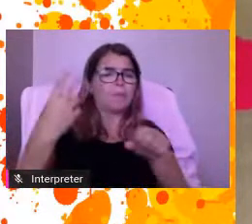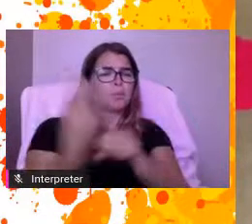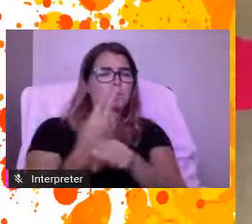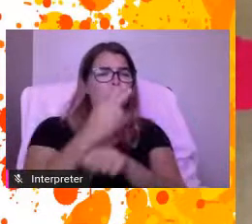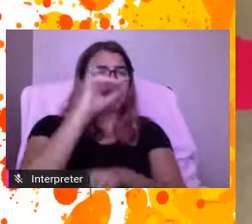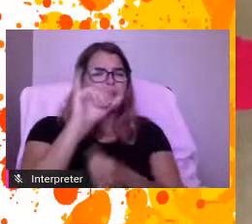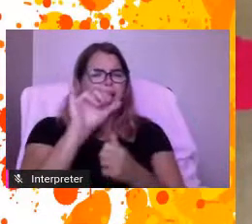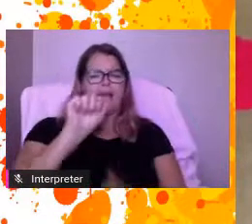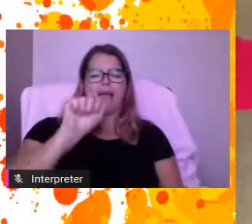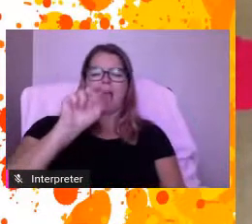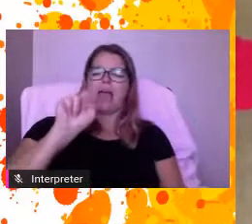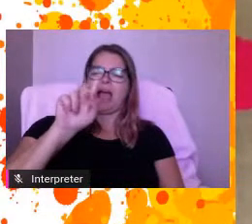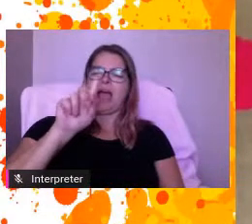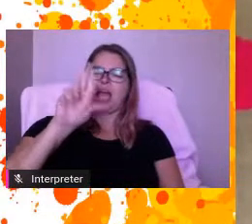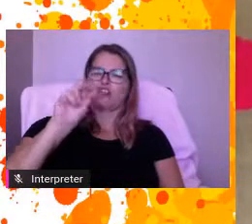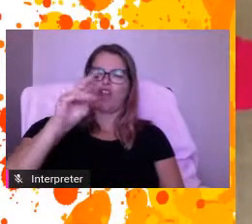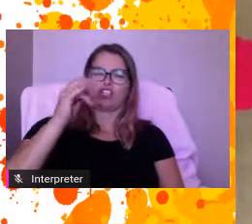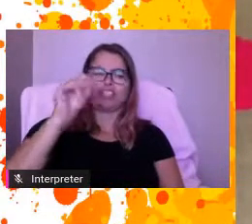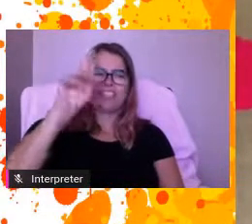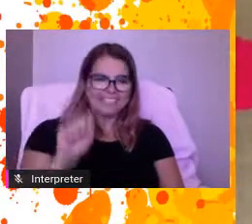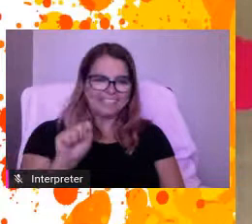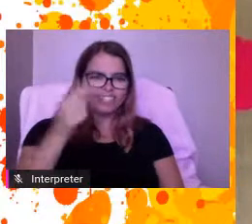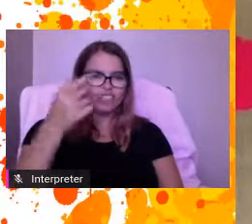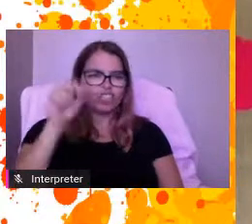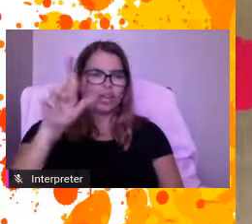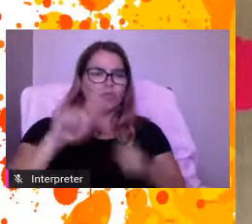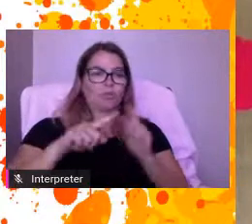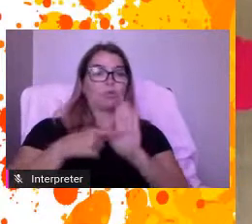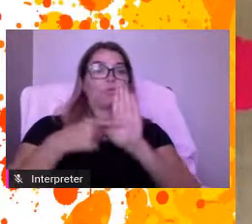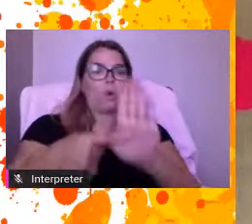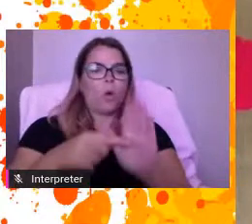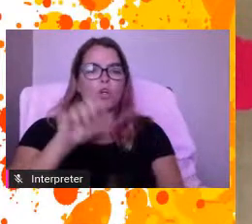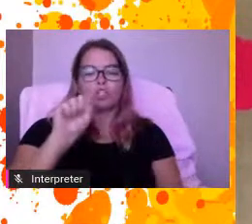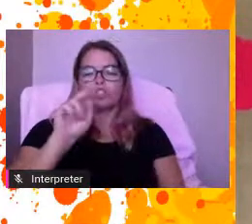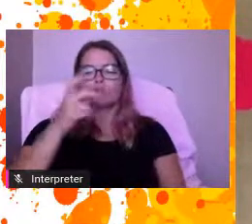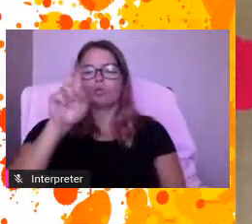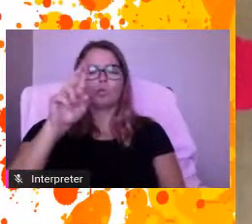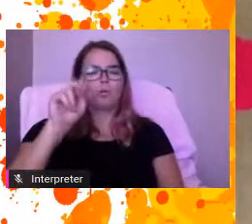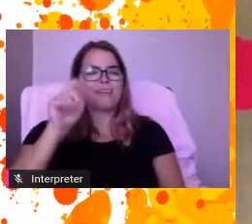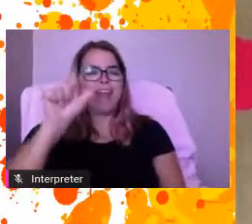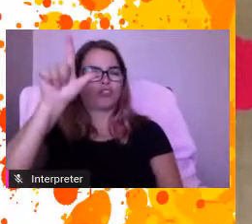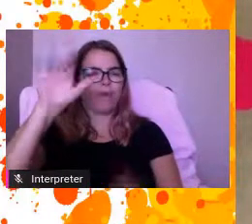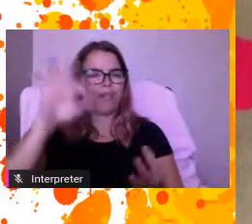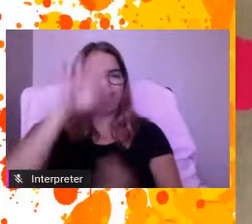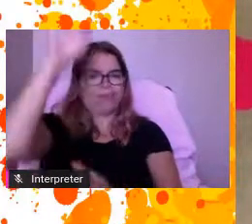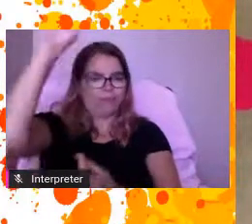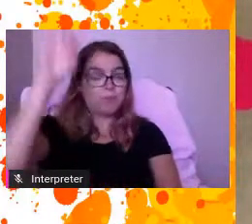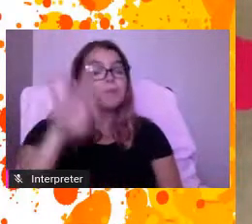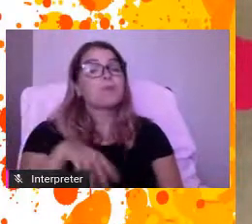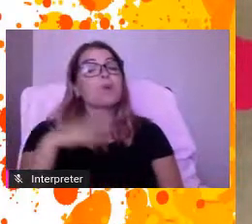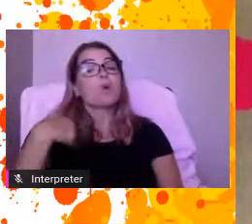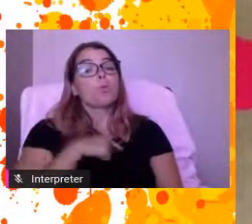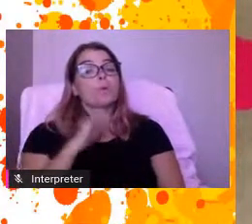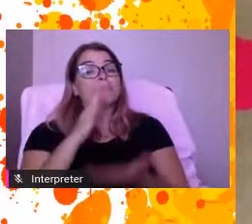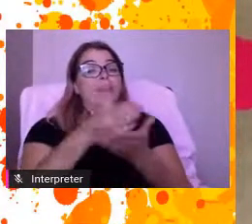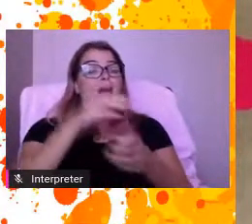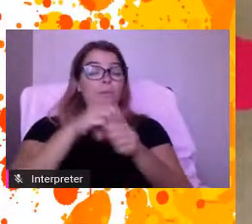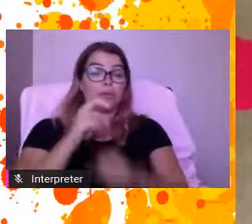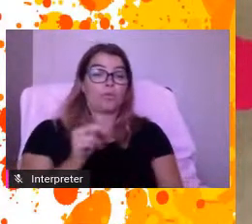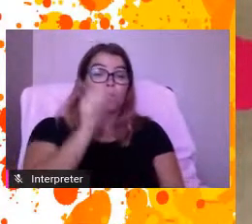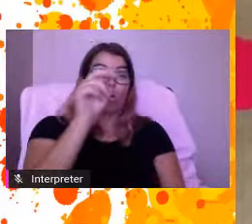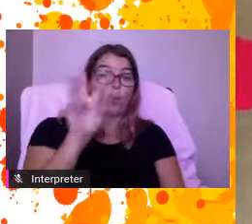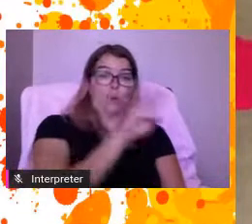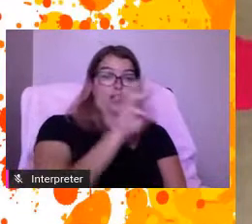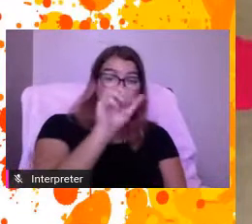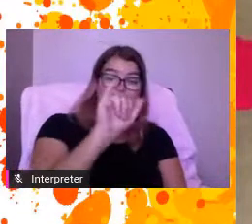communicate the non-binary gender of supernatural beings. Our first stop is in the Gupta Empire, which existed in northwestern India from the 3rd century